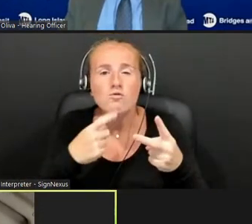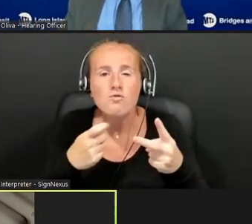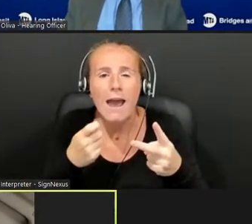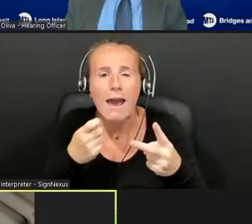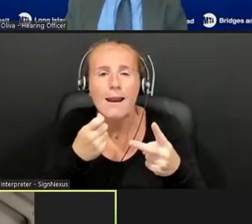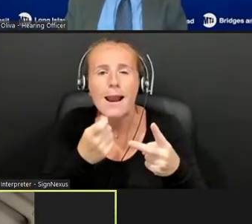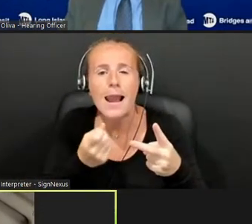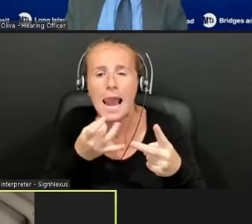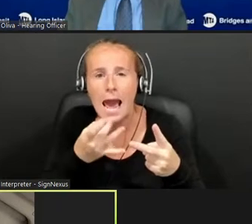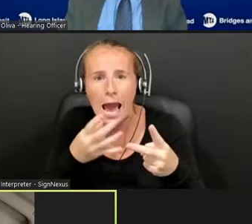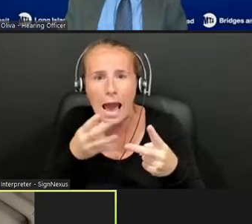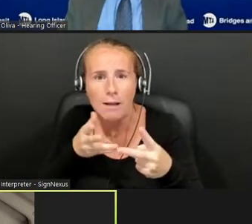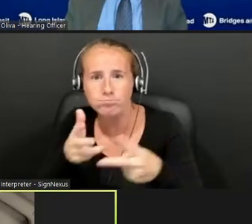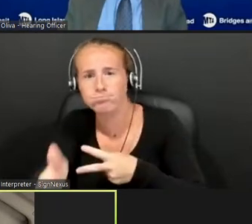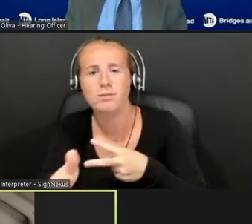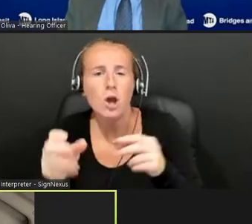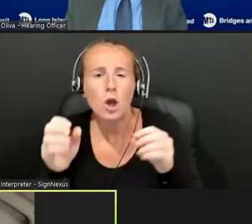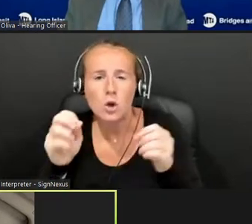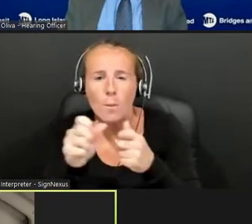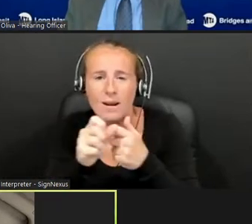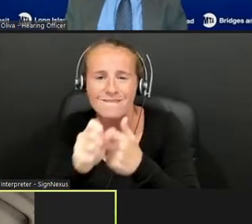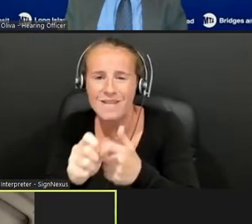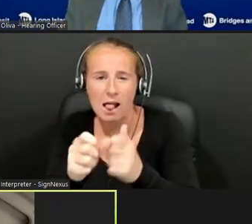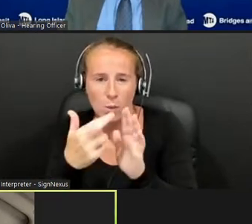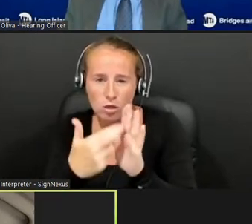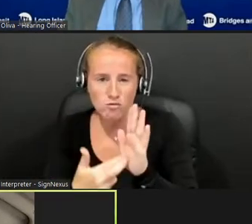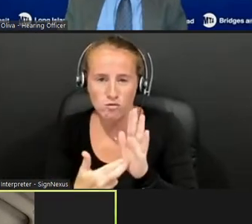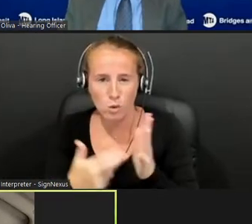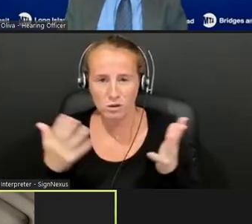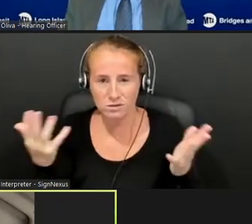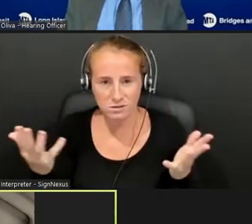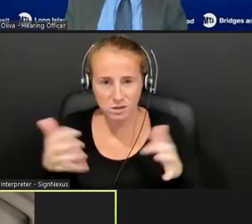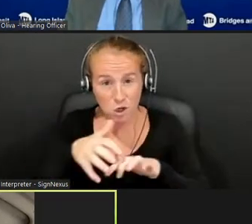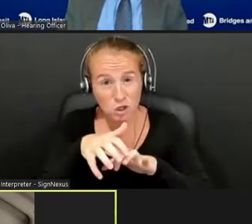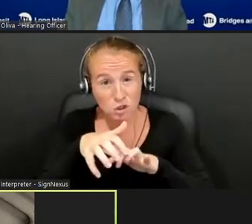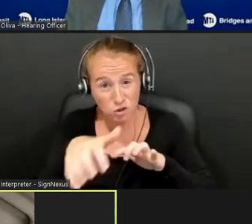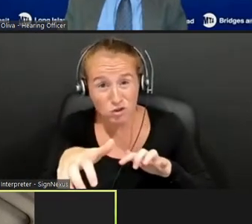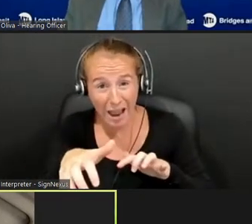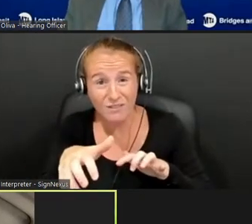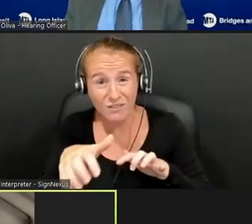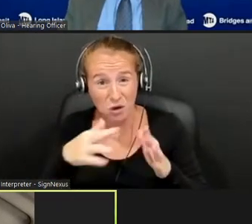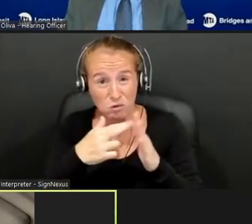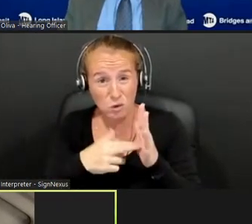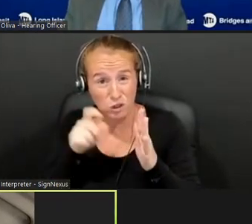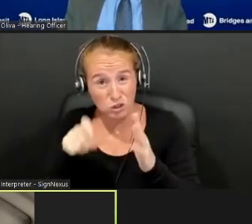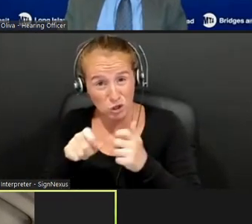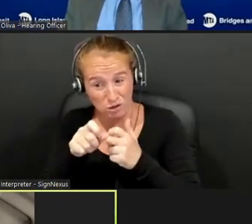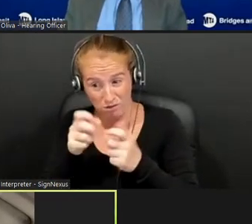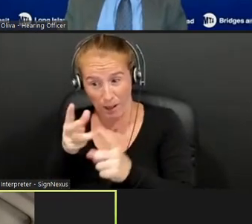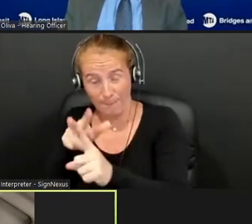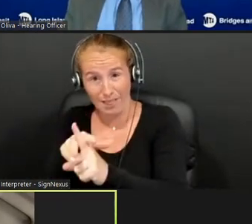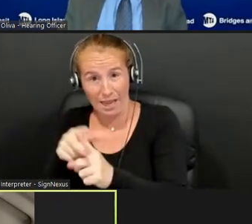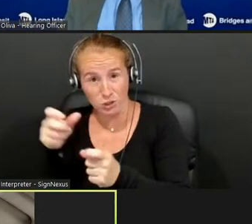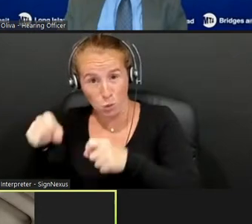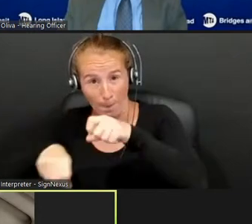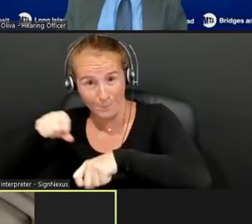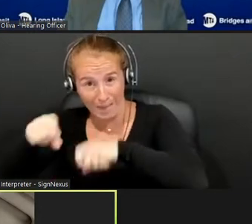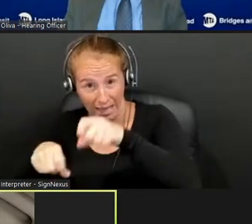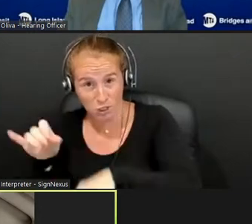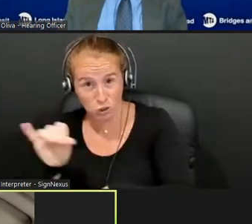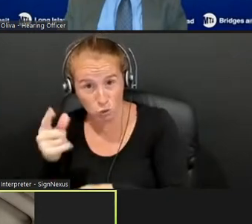and not following any traffic rules like doesn't traffic rules apply to bicyclists or the traffic rules only apply to car